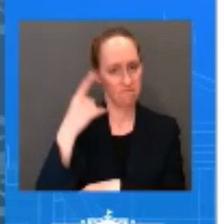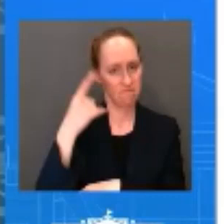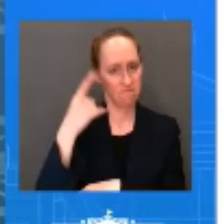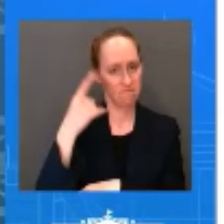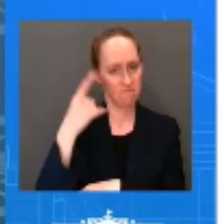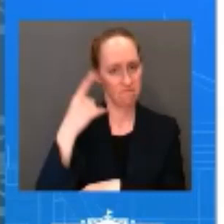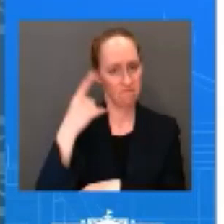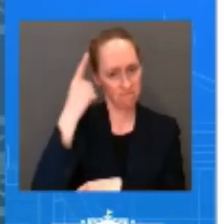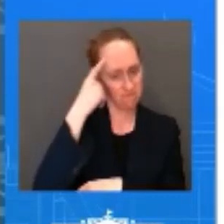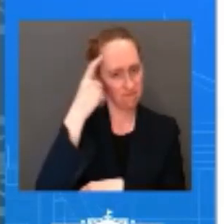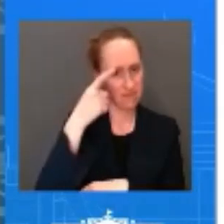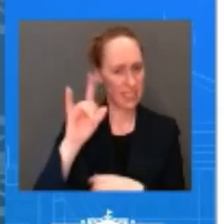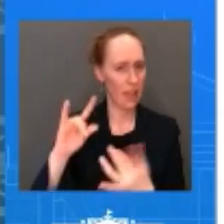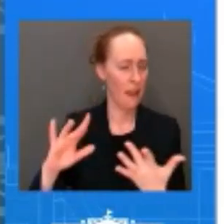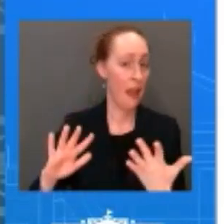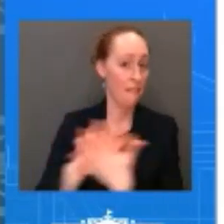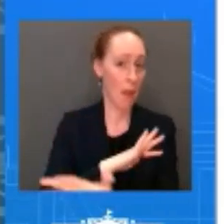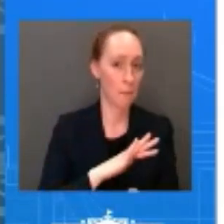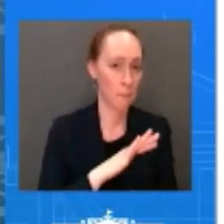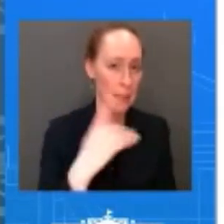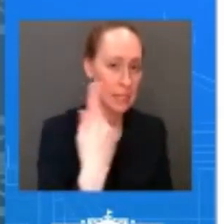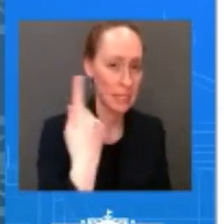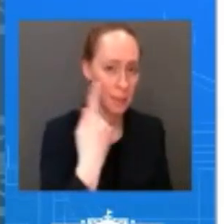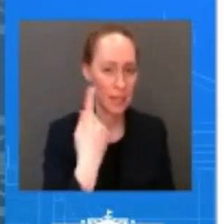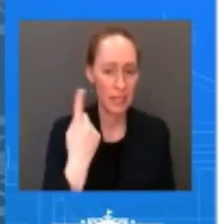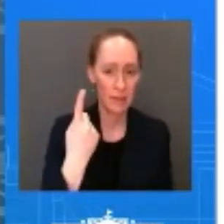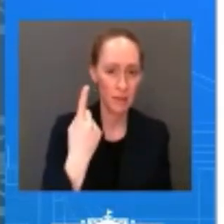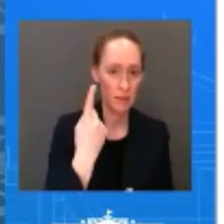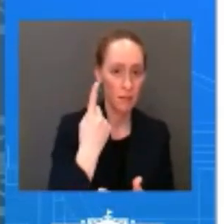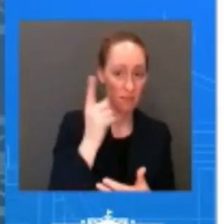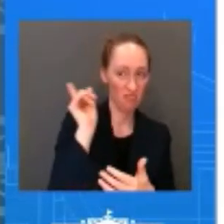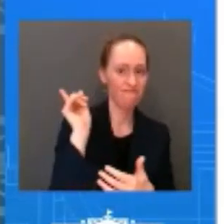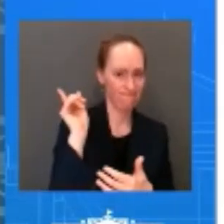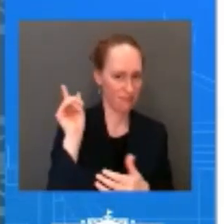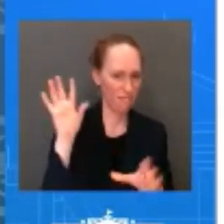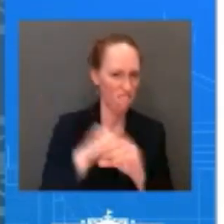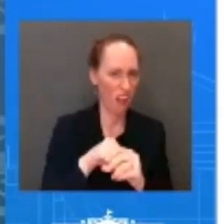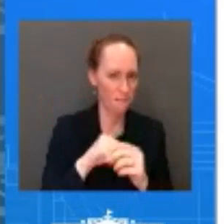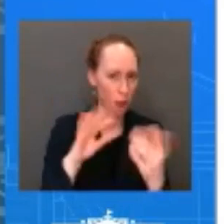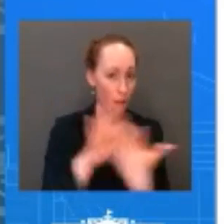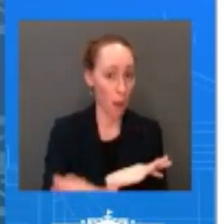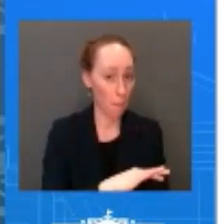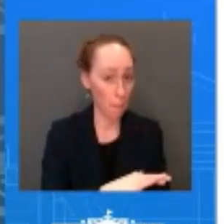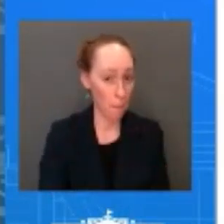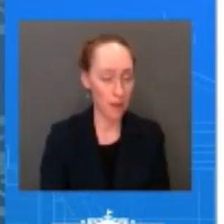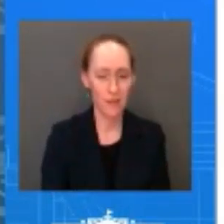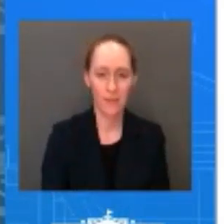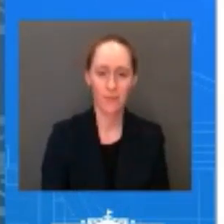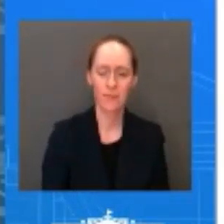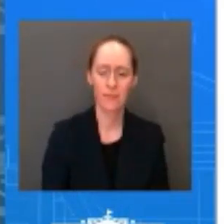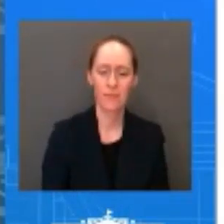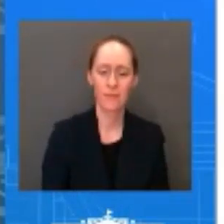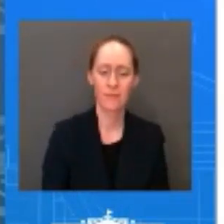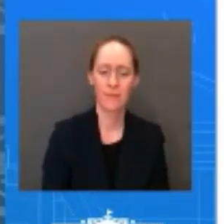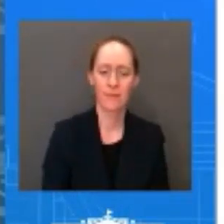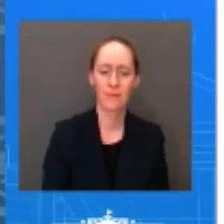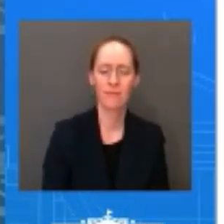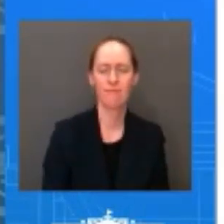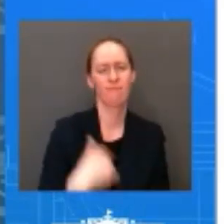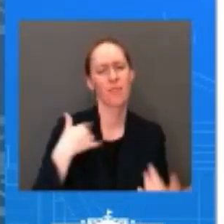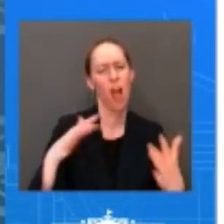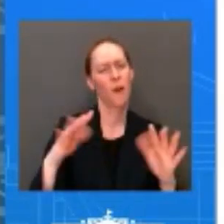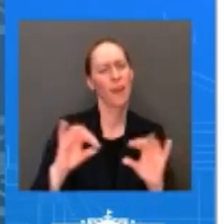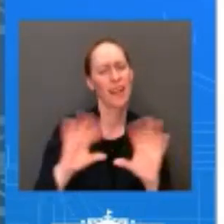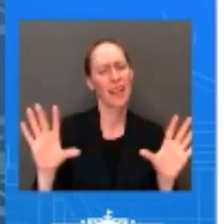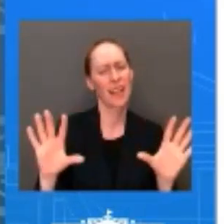That was uncomfortable. Very clear here from this administration. The president has been very clear that he takes this